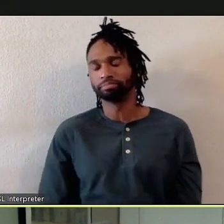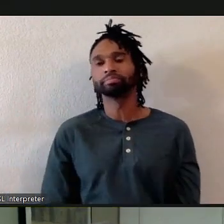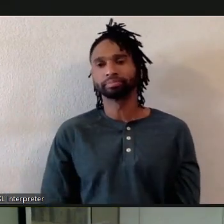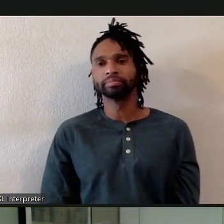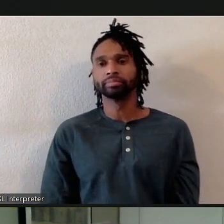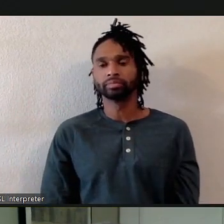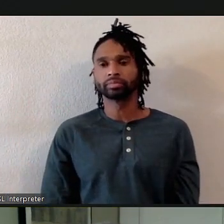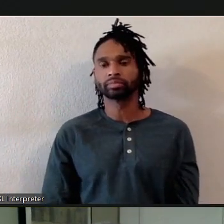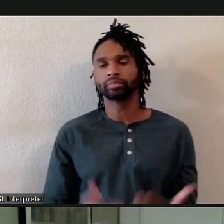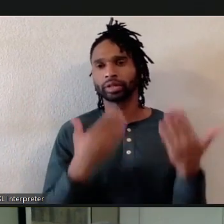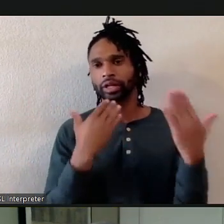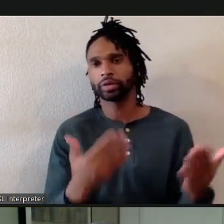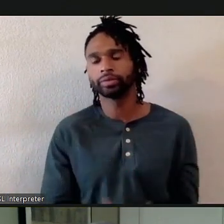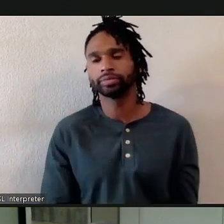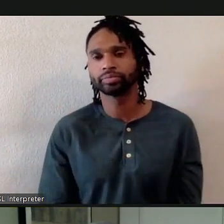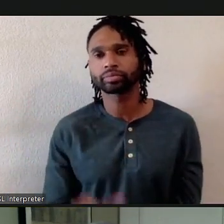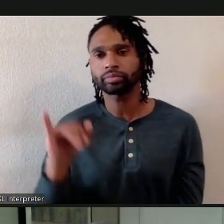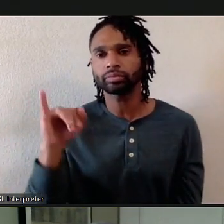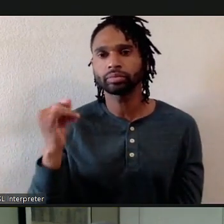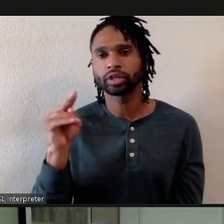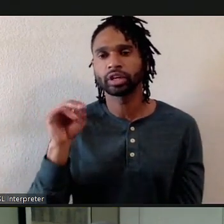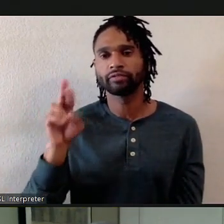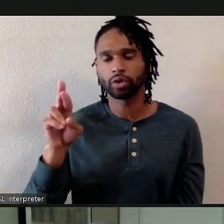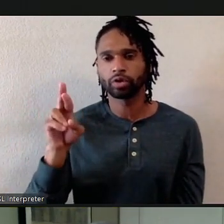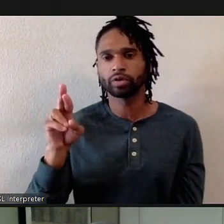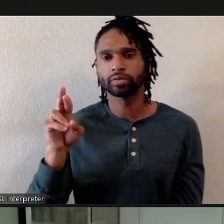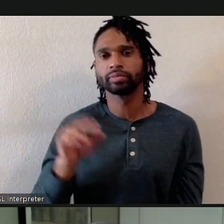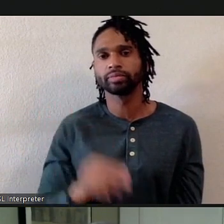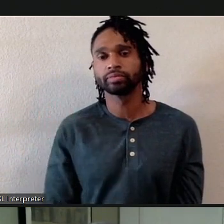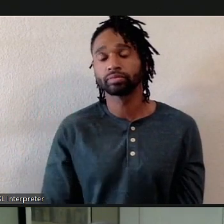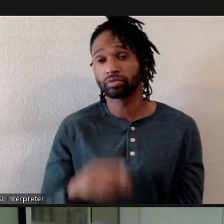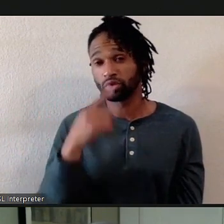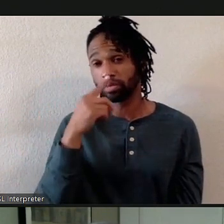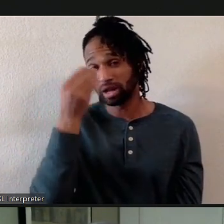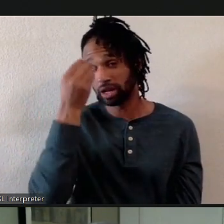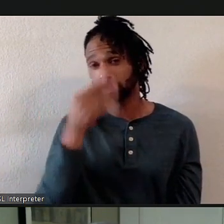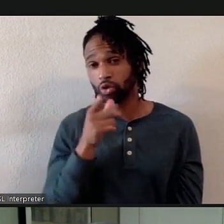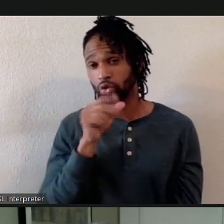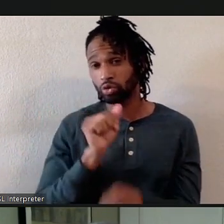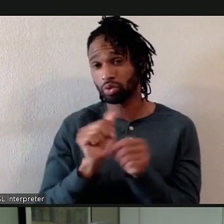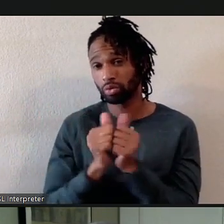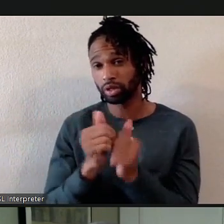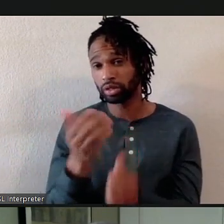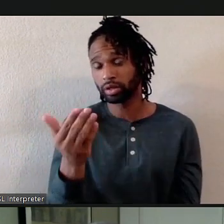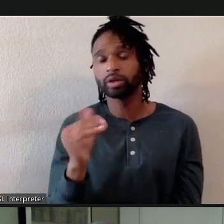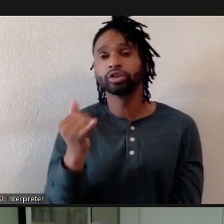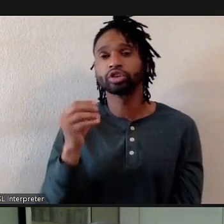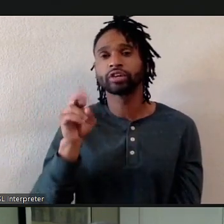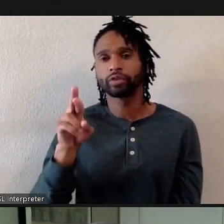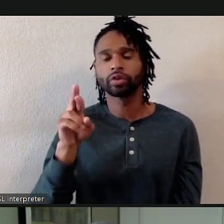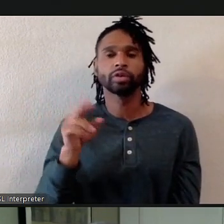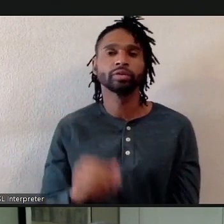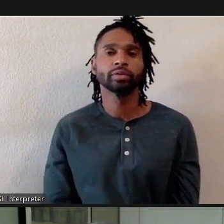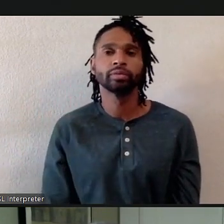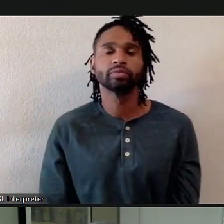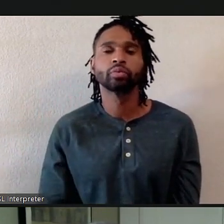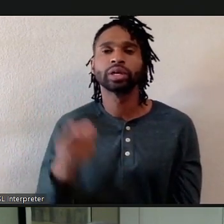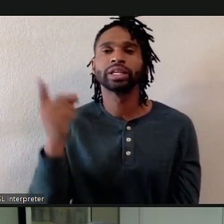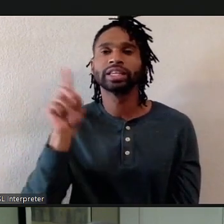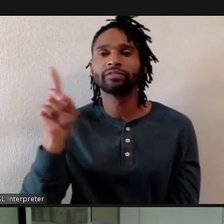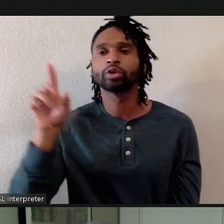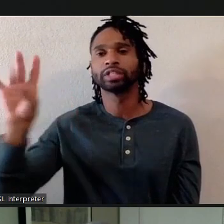Great, thank you. Jennifer, I'm going to take it over to you if you could say which outlet that you're with. Yes, thank you. Jennifer Kovaleski with Denver 7,